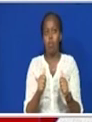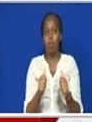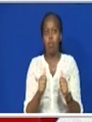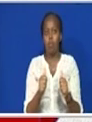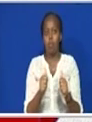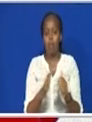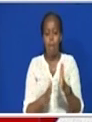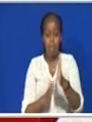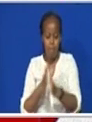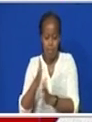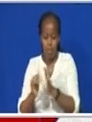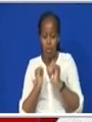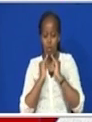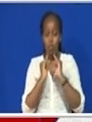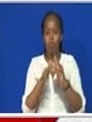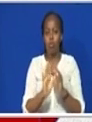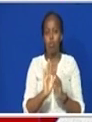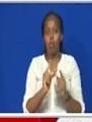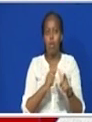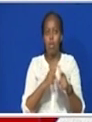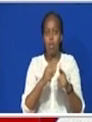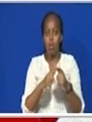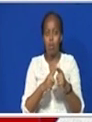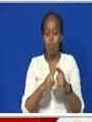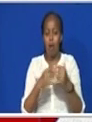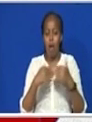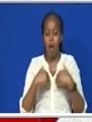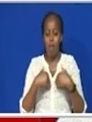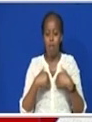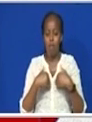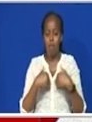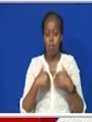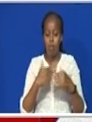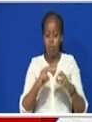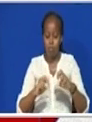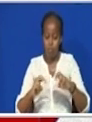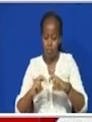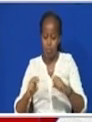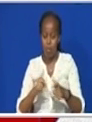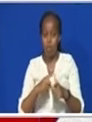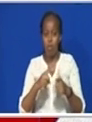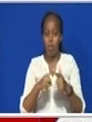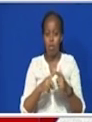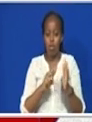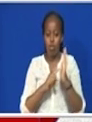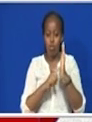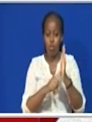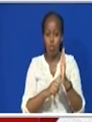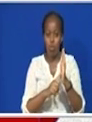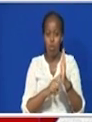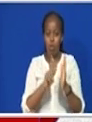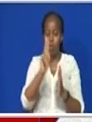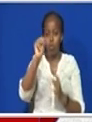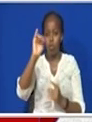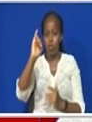organize the information, sketch the scene, verify units, and carefully